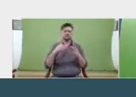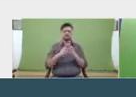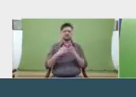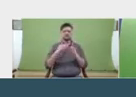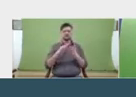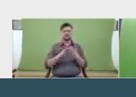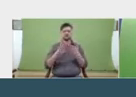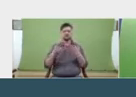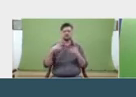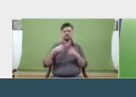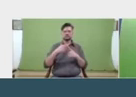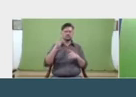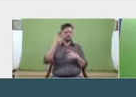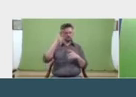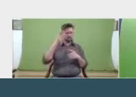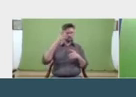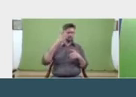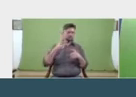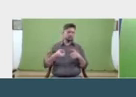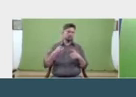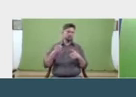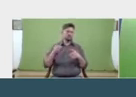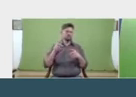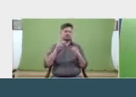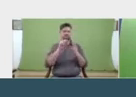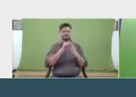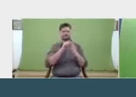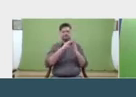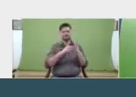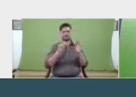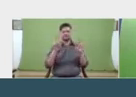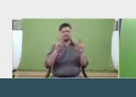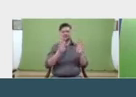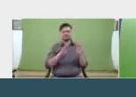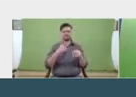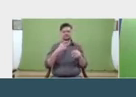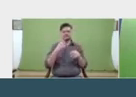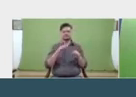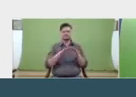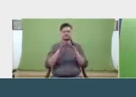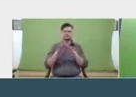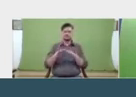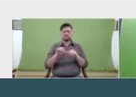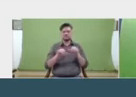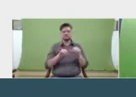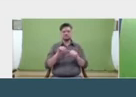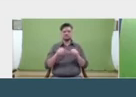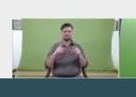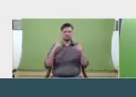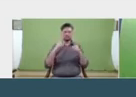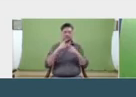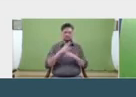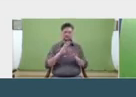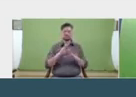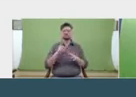many of you are familiar with that and i quote him the standardization process is complex and requires serious involvement of